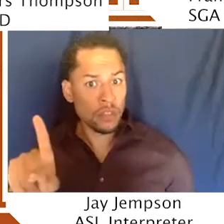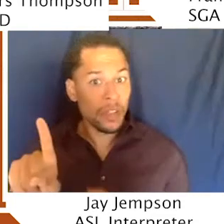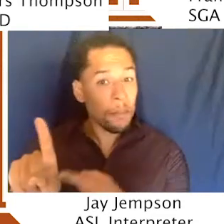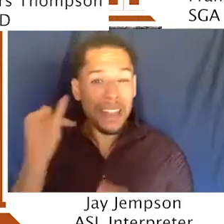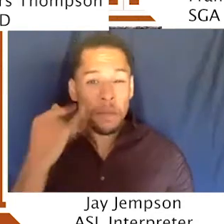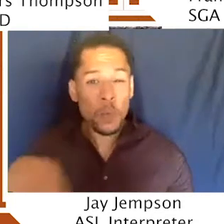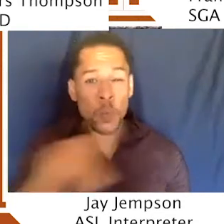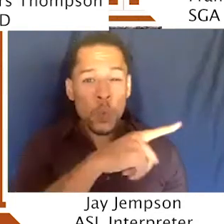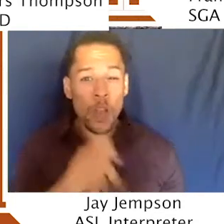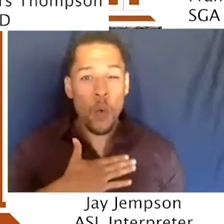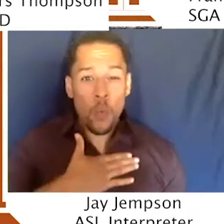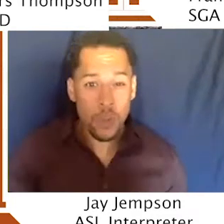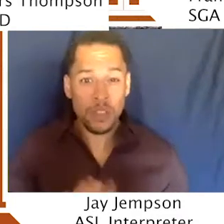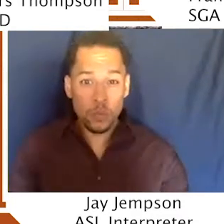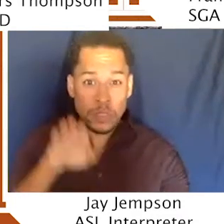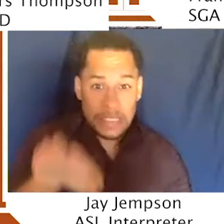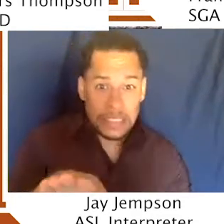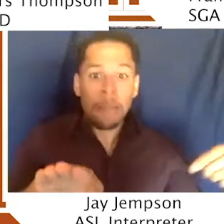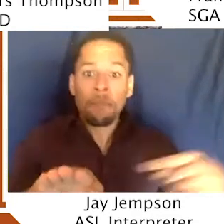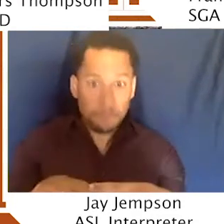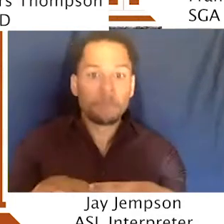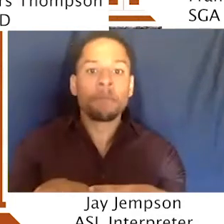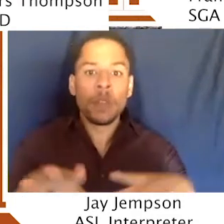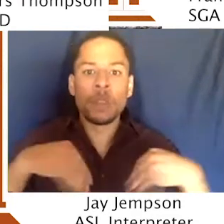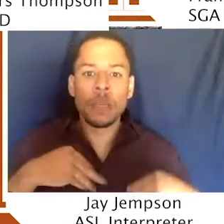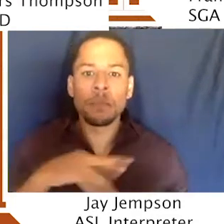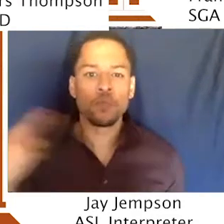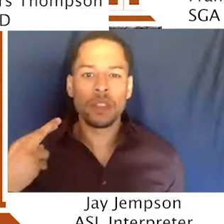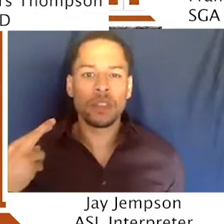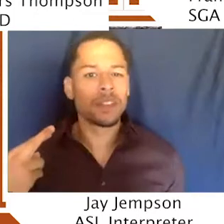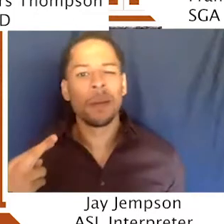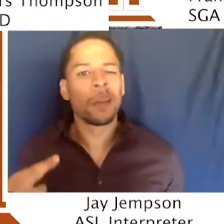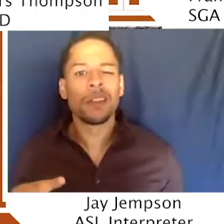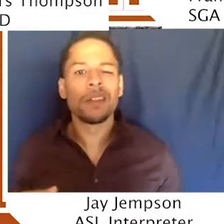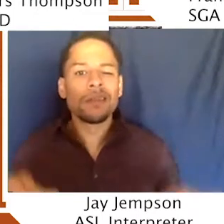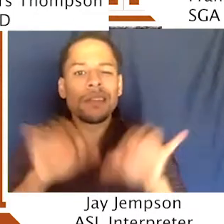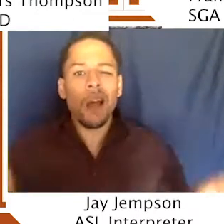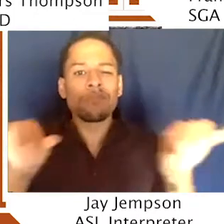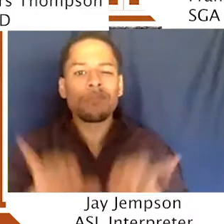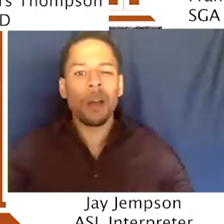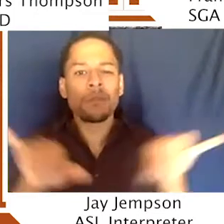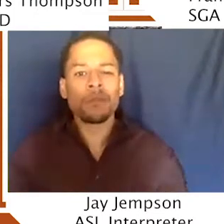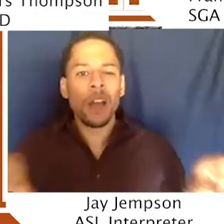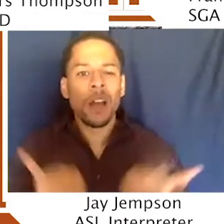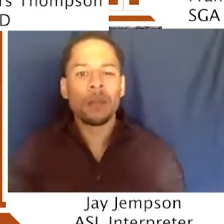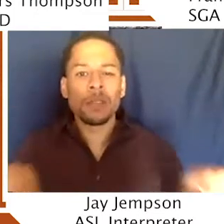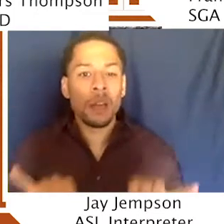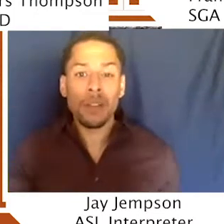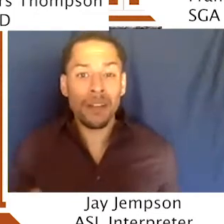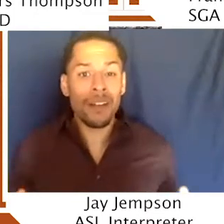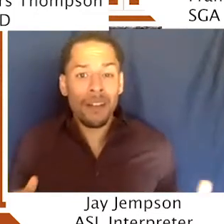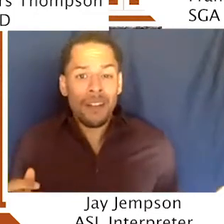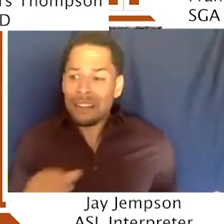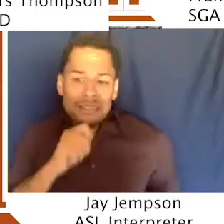the change. Everything is not going to be copacetic. We all have to learn one